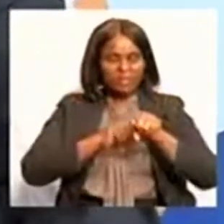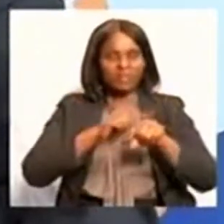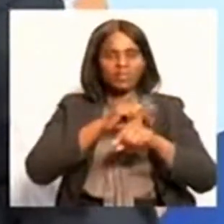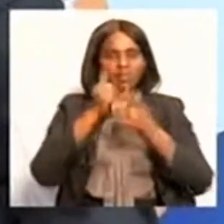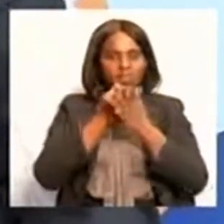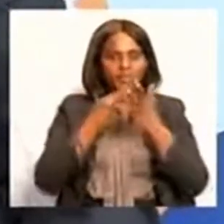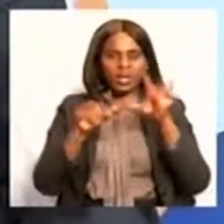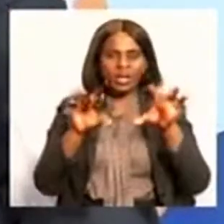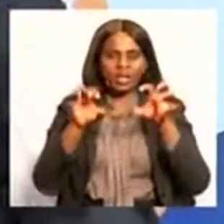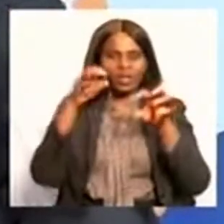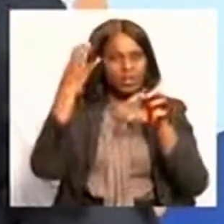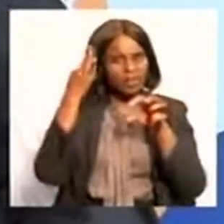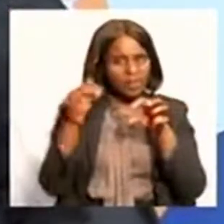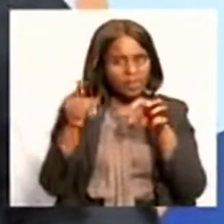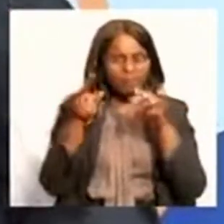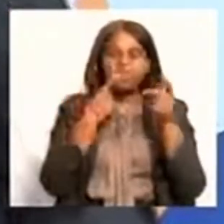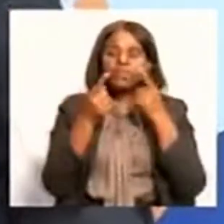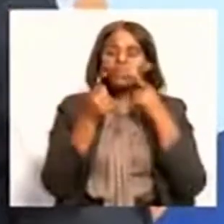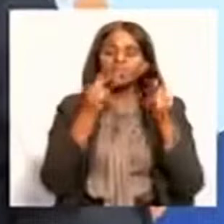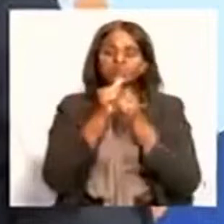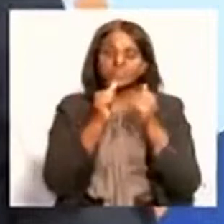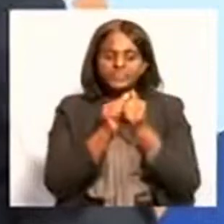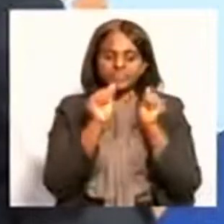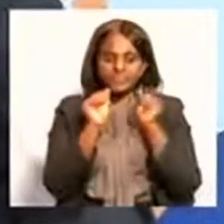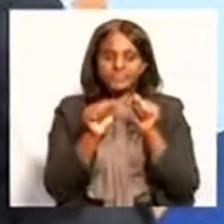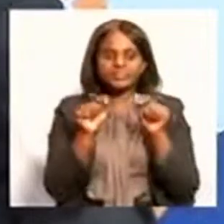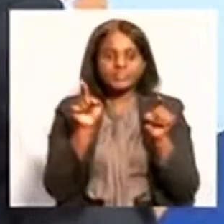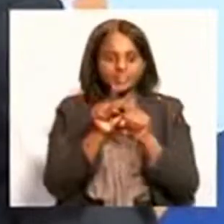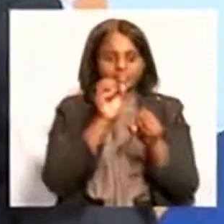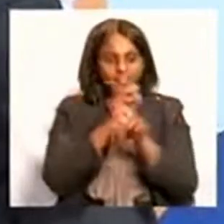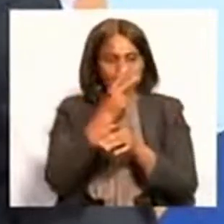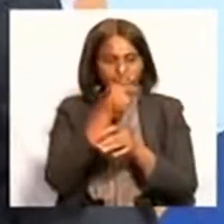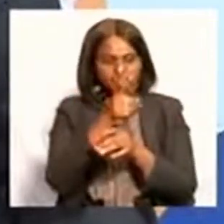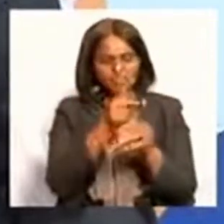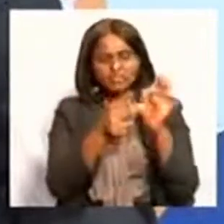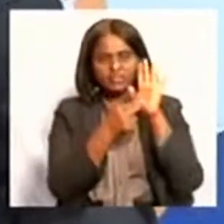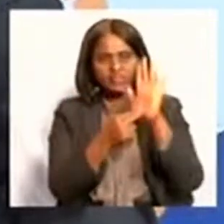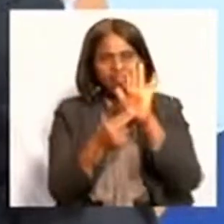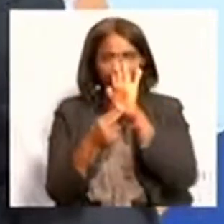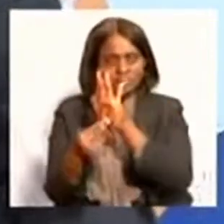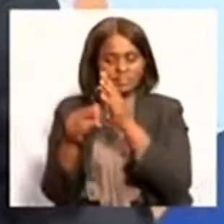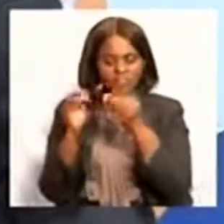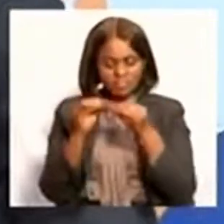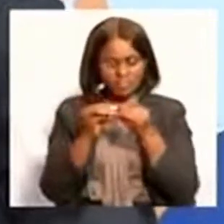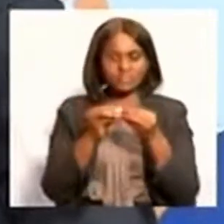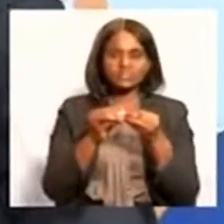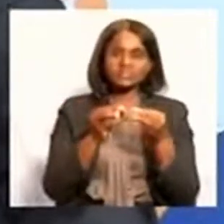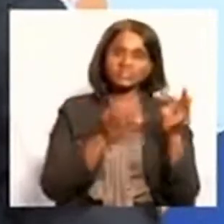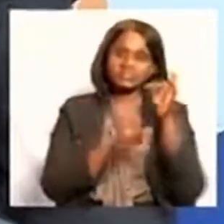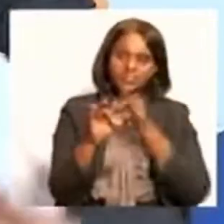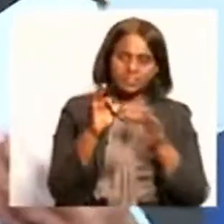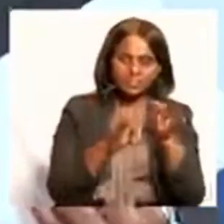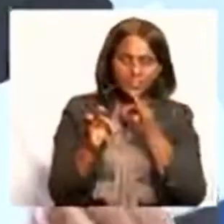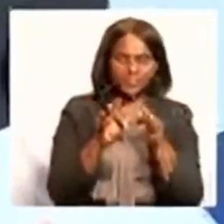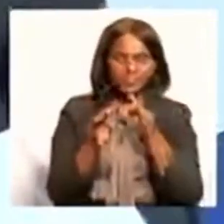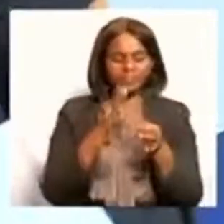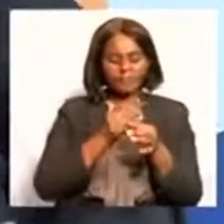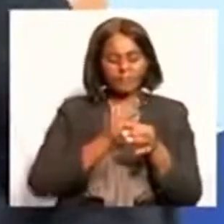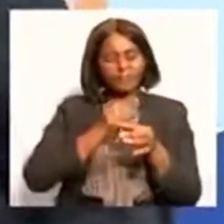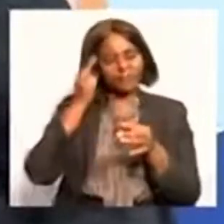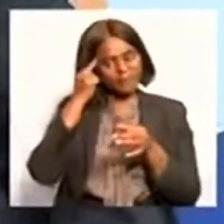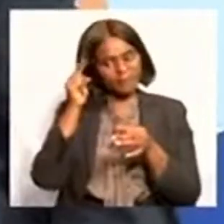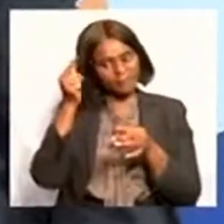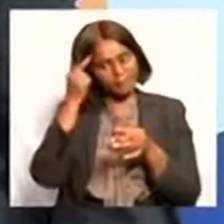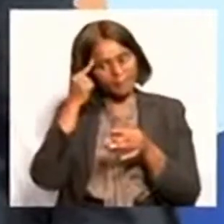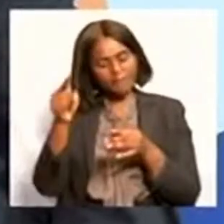the Cabinet always talks about. So you can already see that this is a demonstration, it's a testament that I think from the